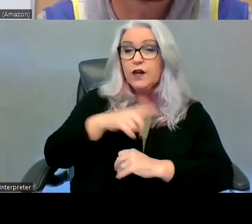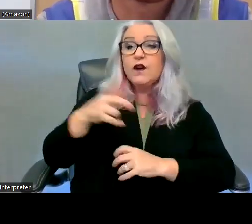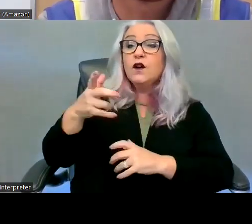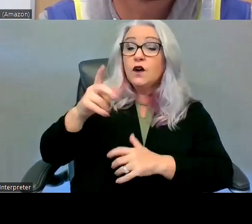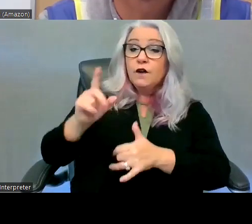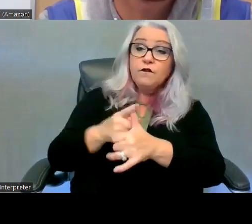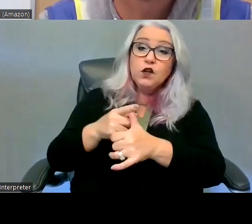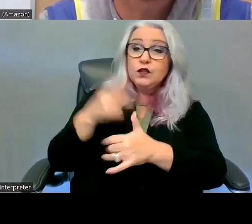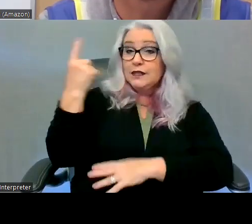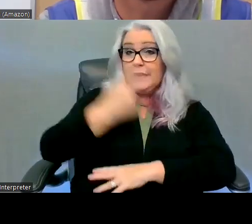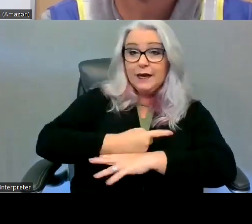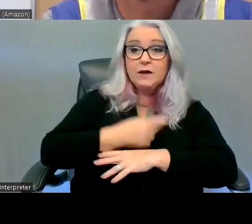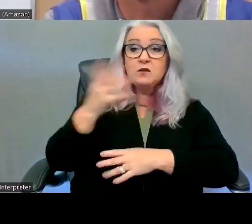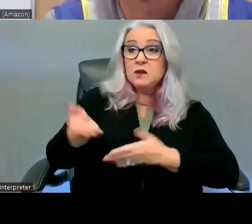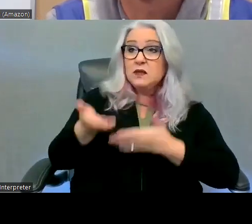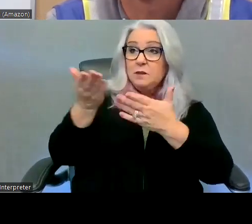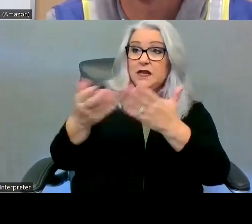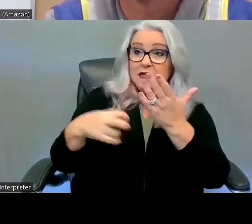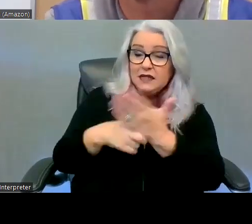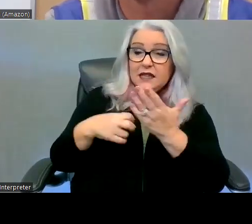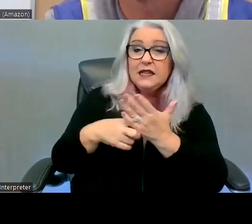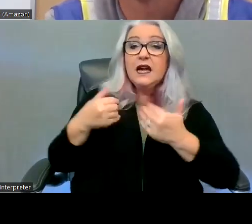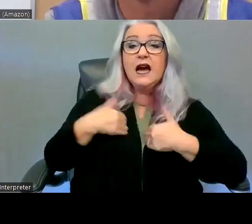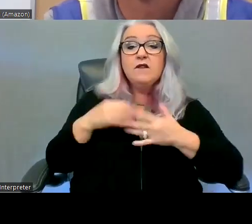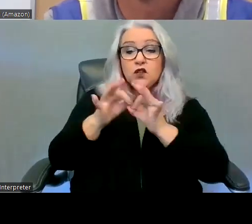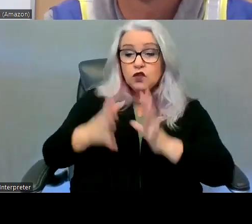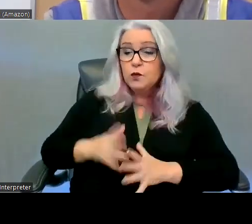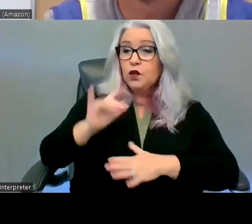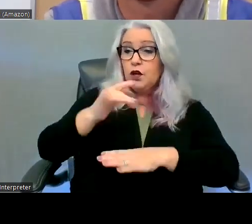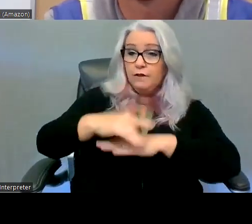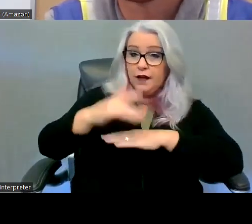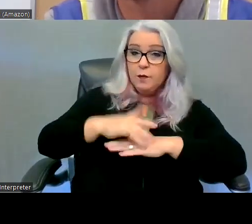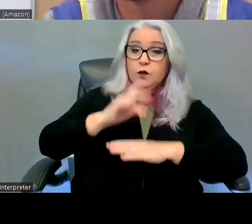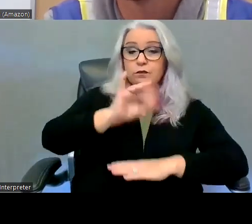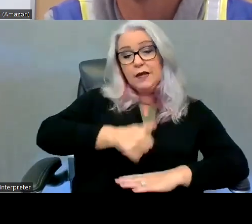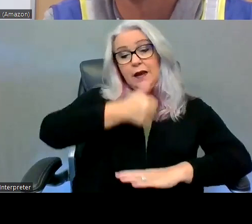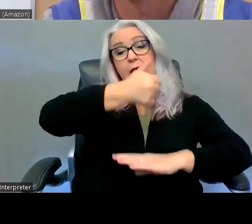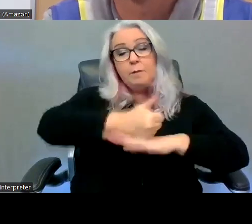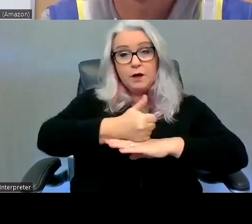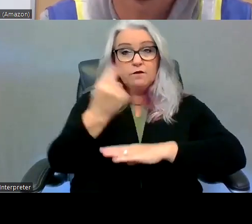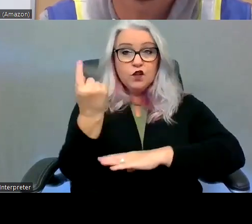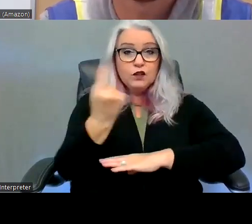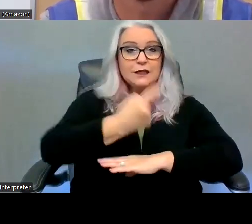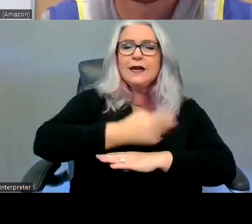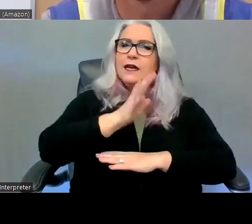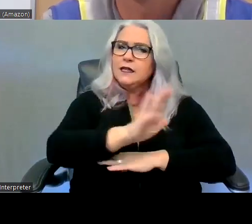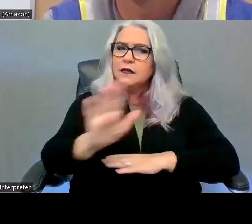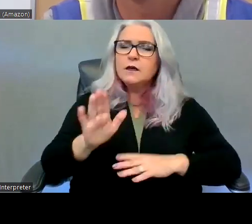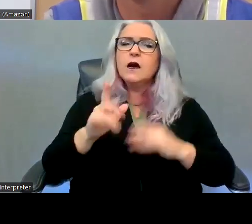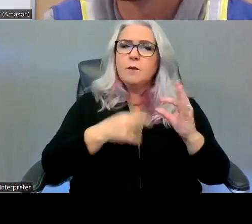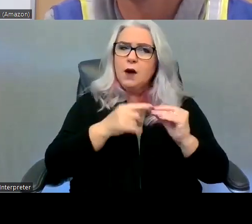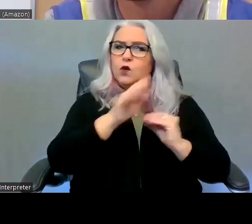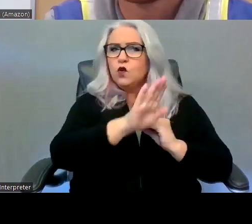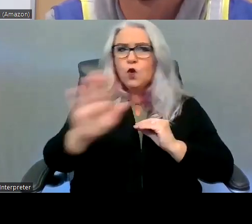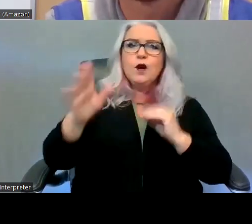a ticket, have a interpreter set up for their first day so that they're set up for success. At the end of the day, it's all about your success, and we want to make sure that